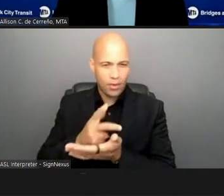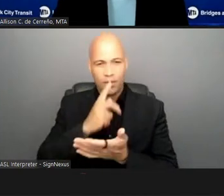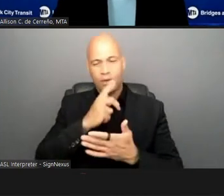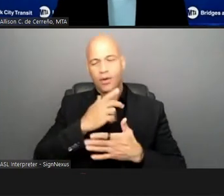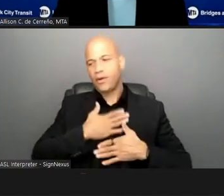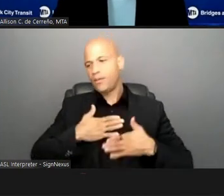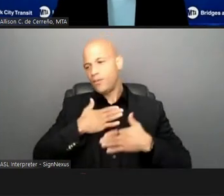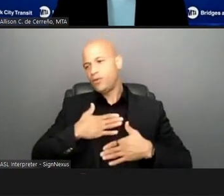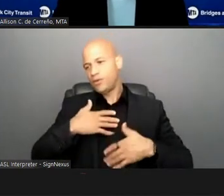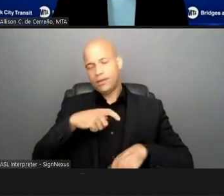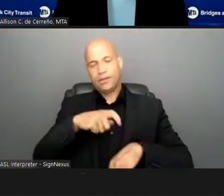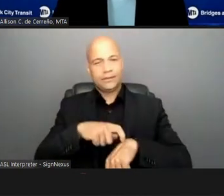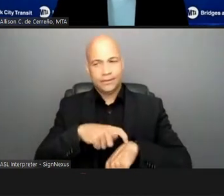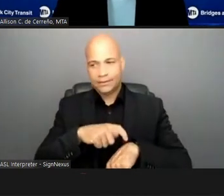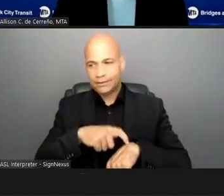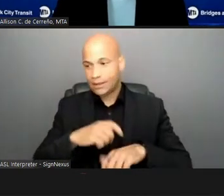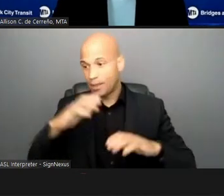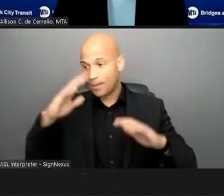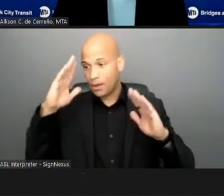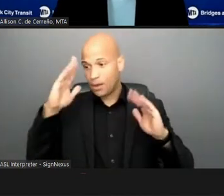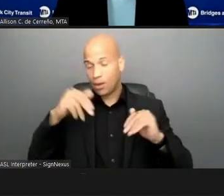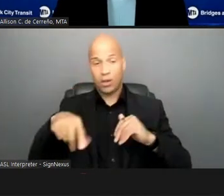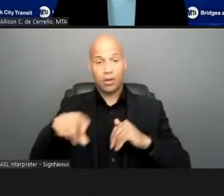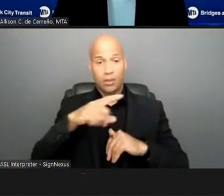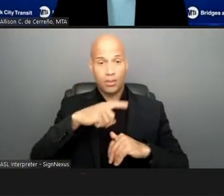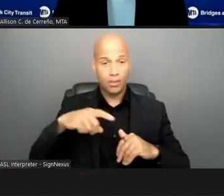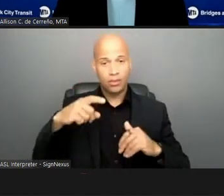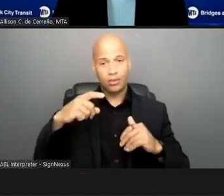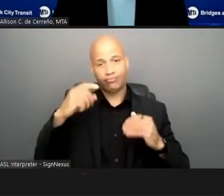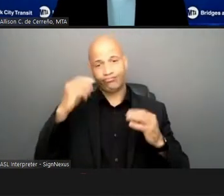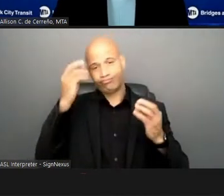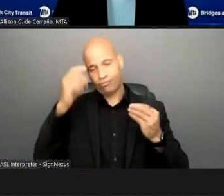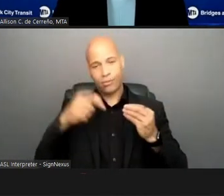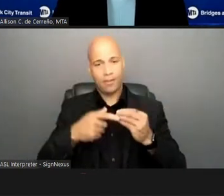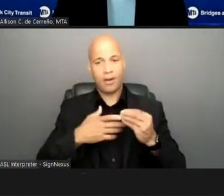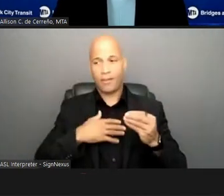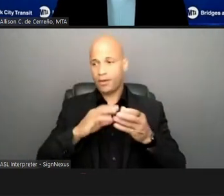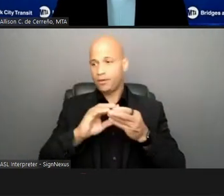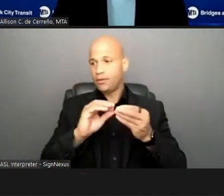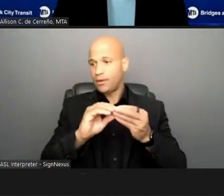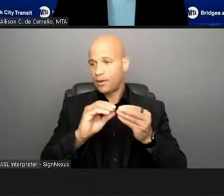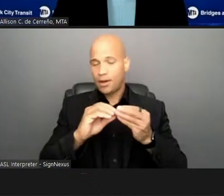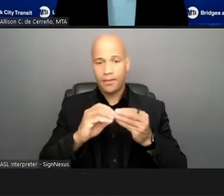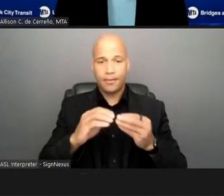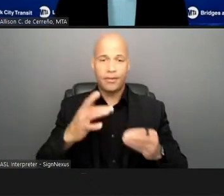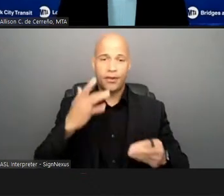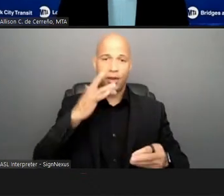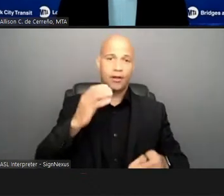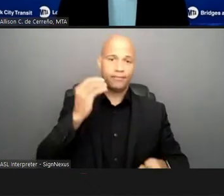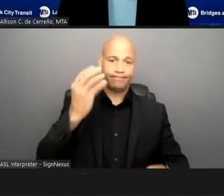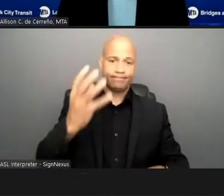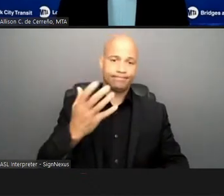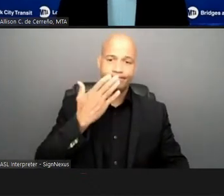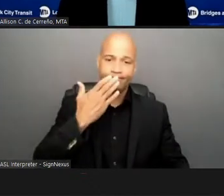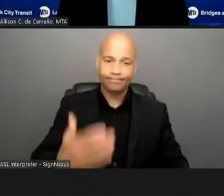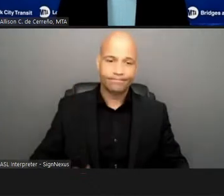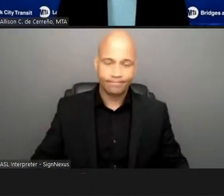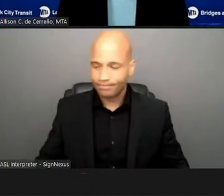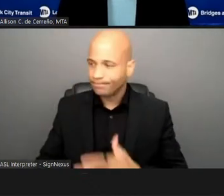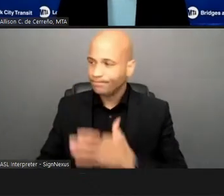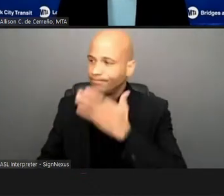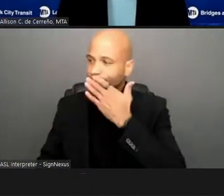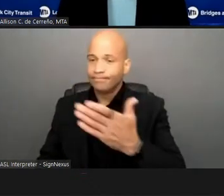time given and I hope you consider on my remarks and good luck thank you thank you